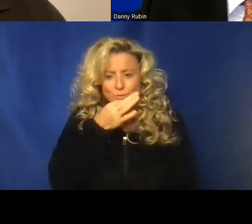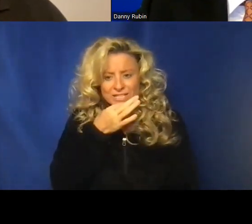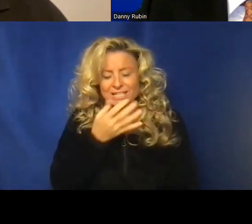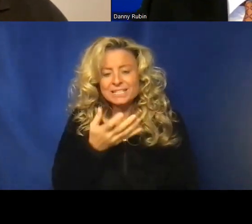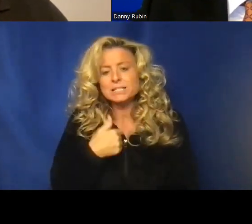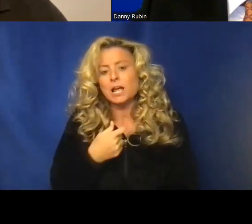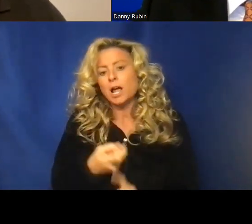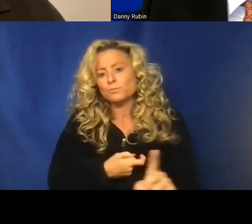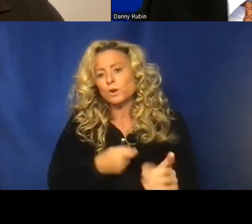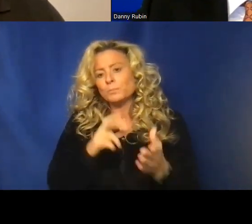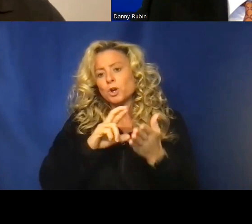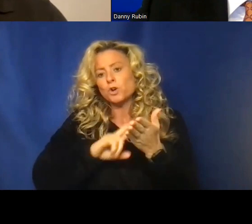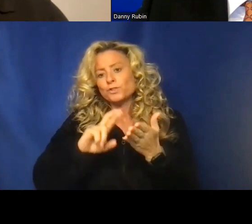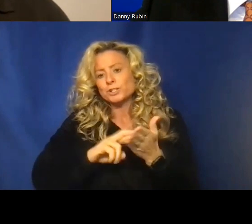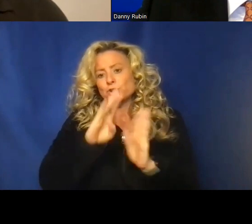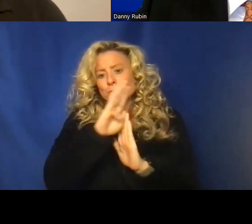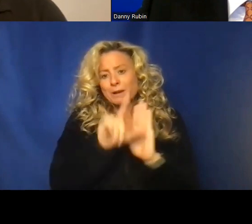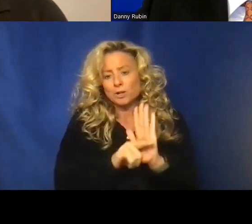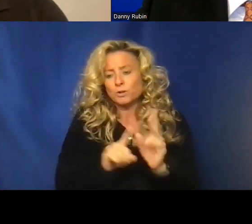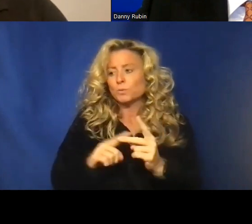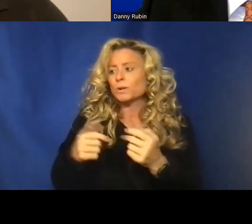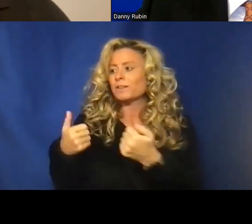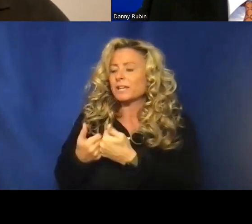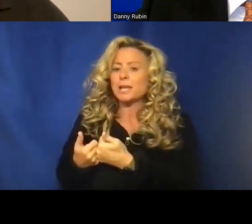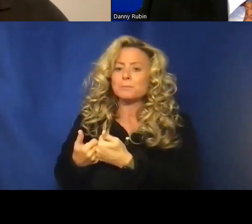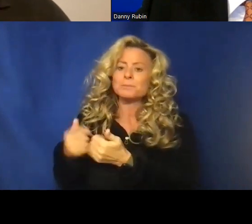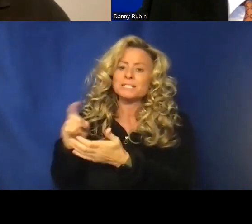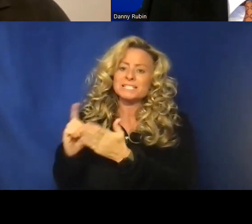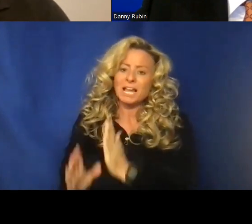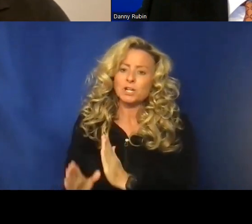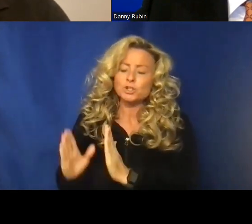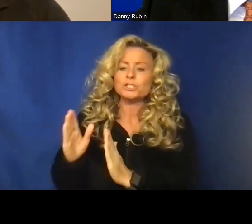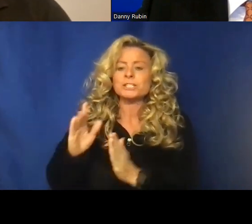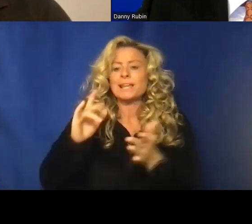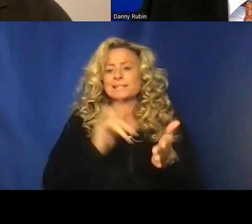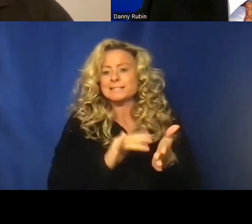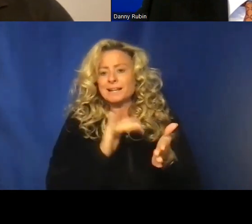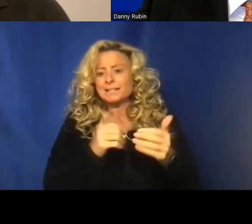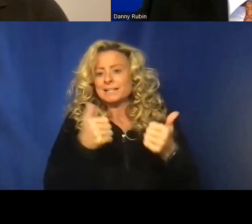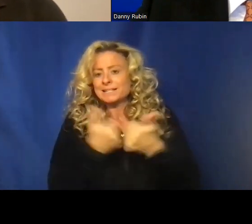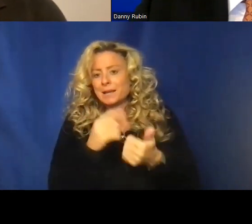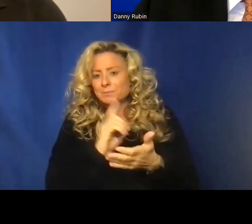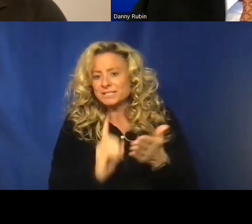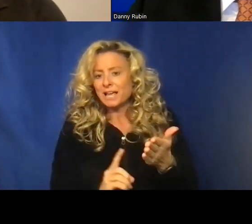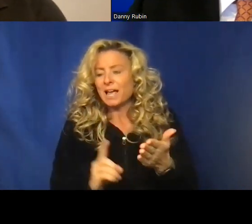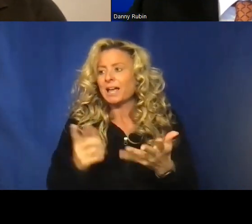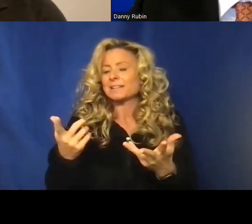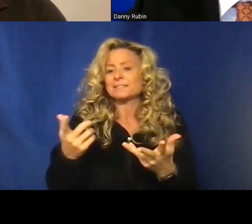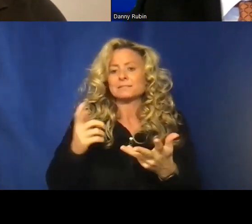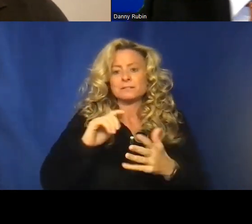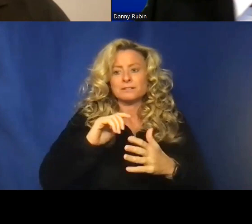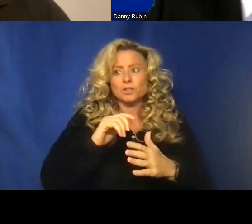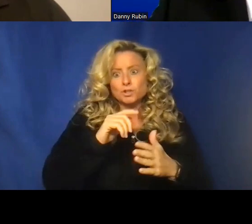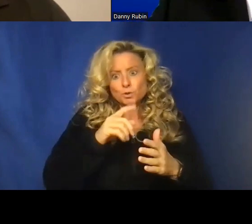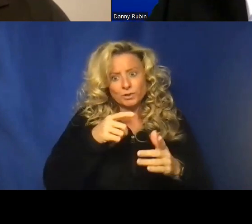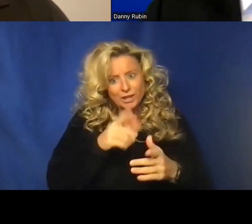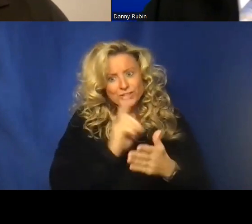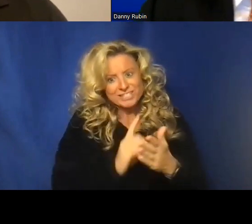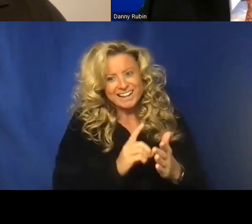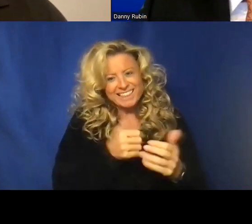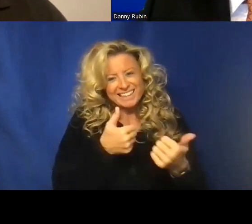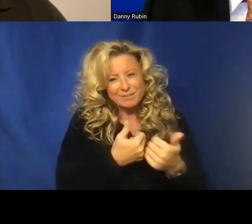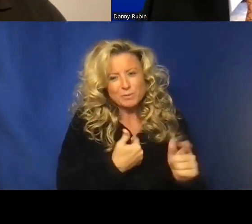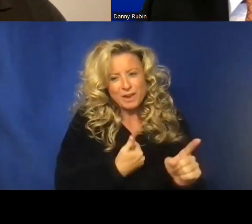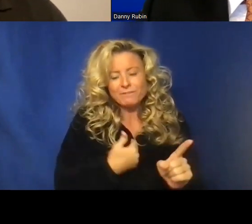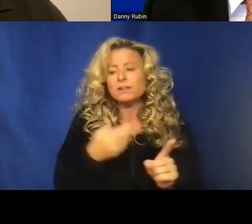come from a research background. We have people who are game designers and studied game design in school, and they're designing the game that we have. We have